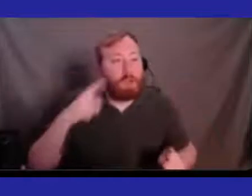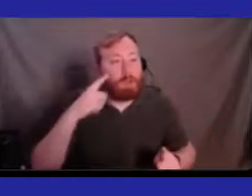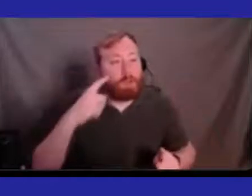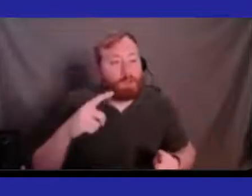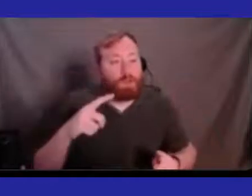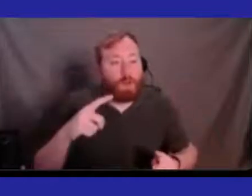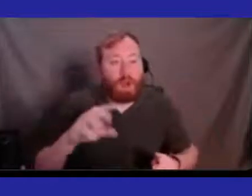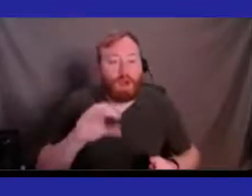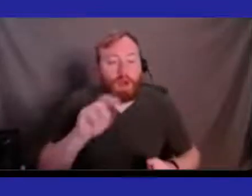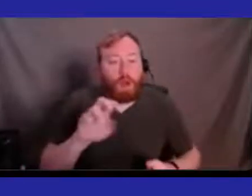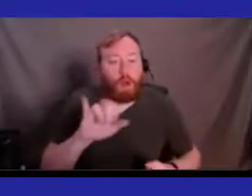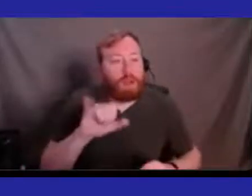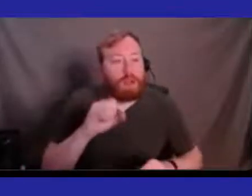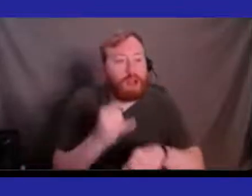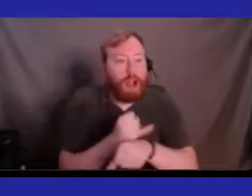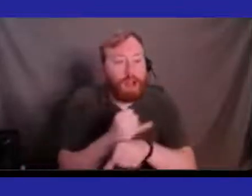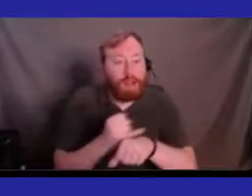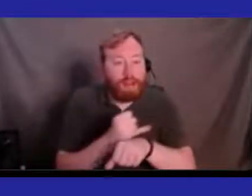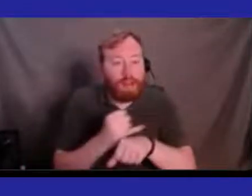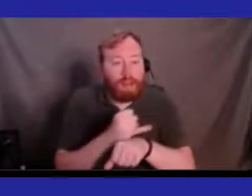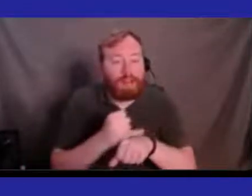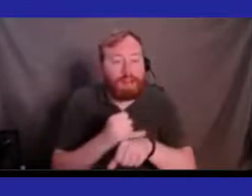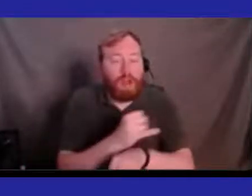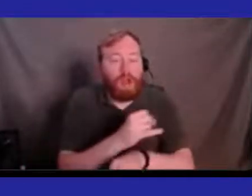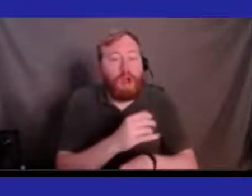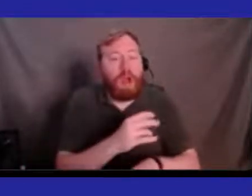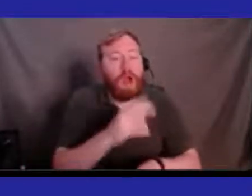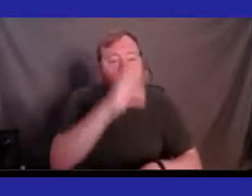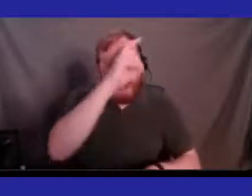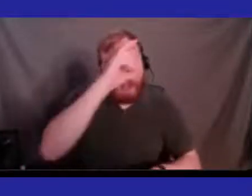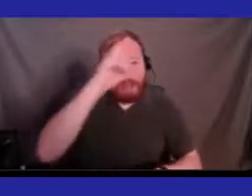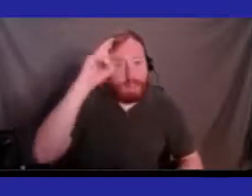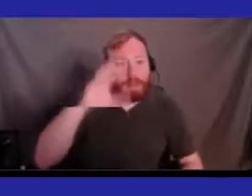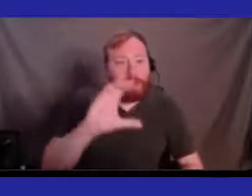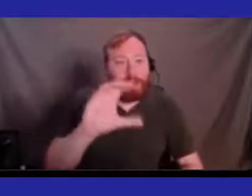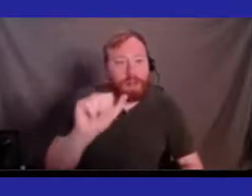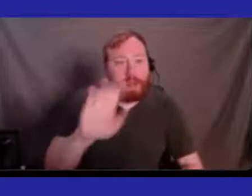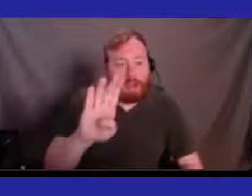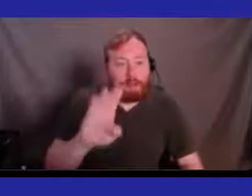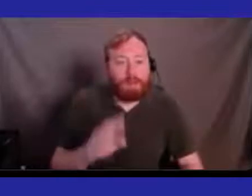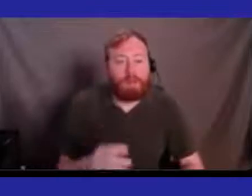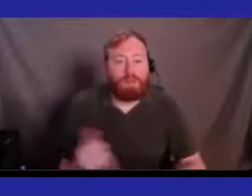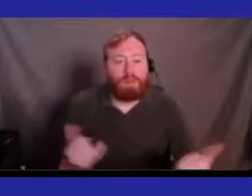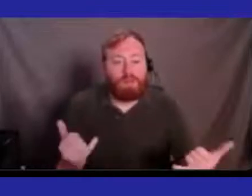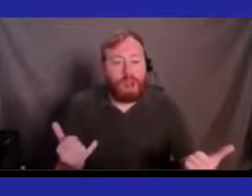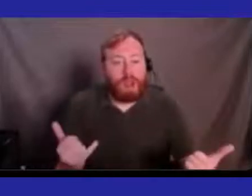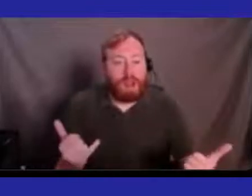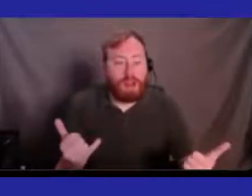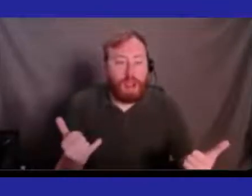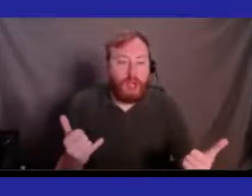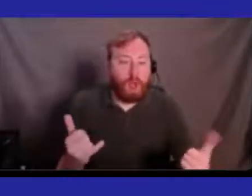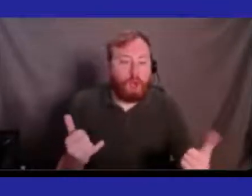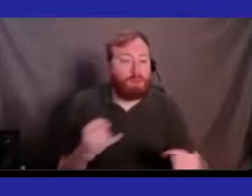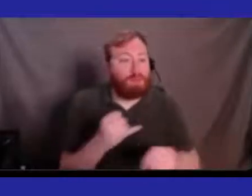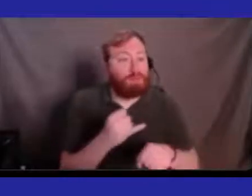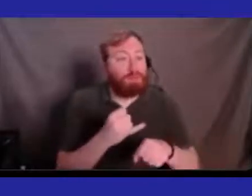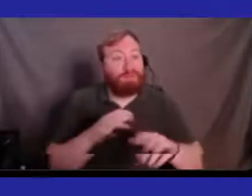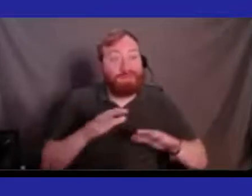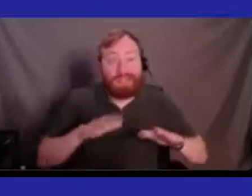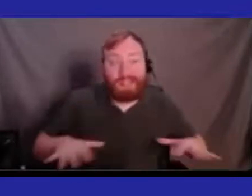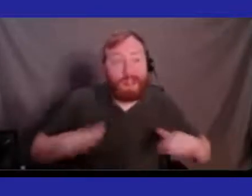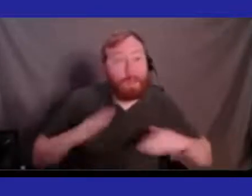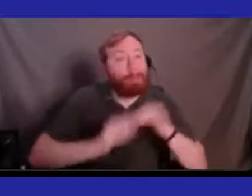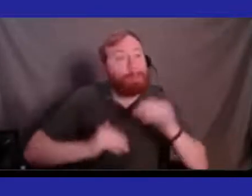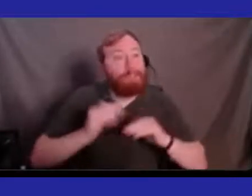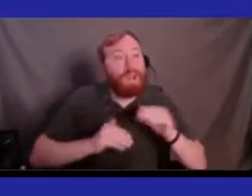is in the midst of a campus-wide transformation, which will now include a new campus